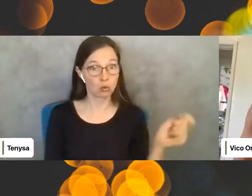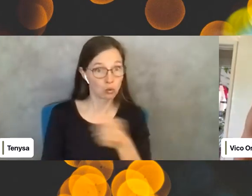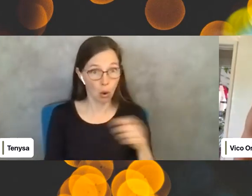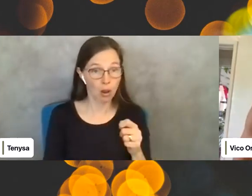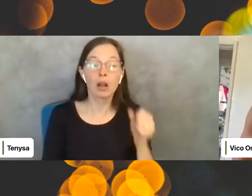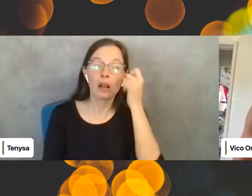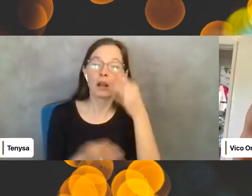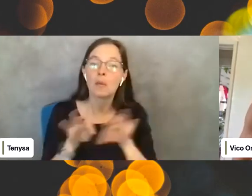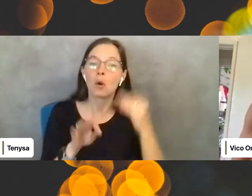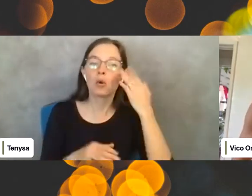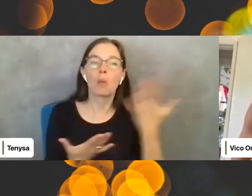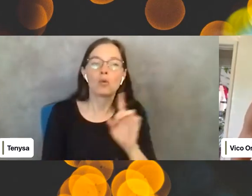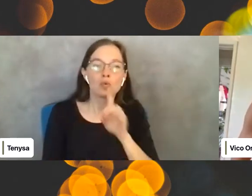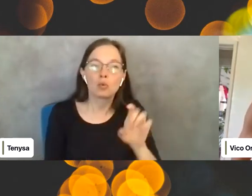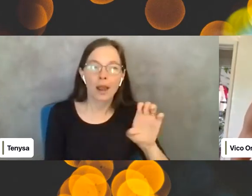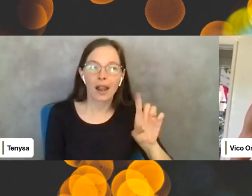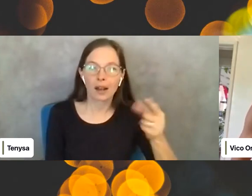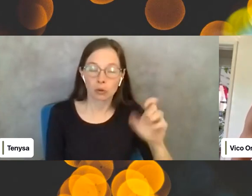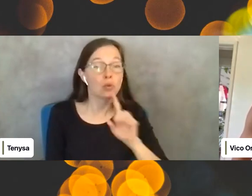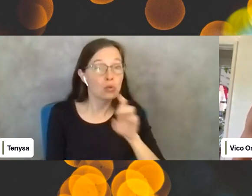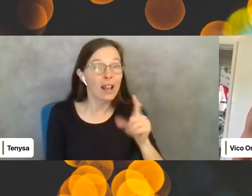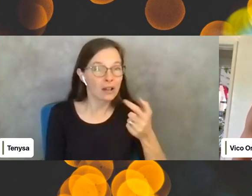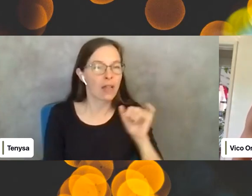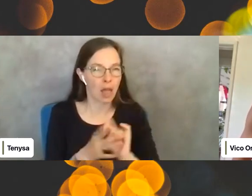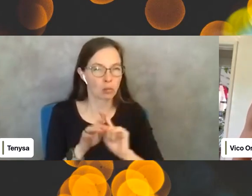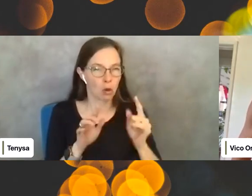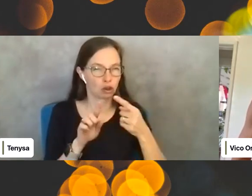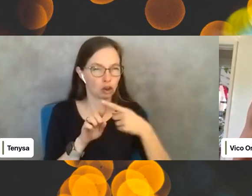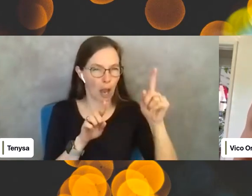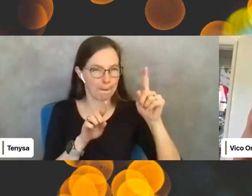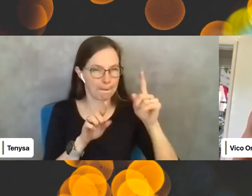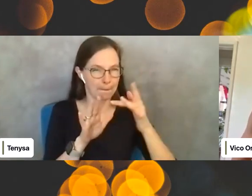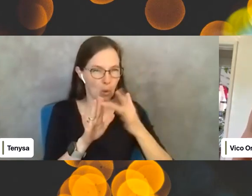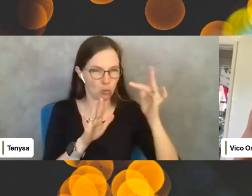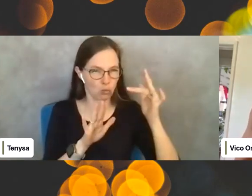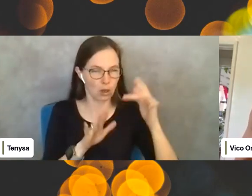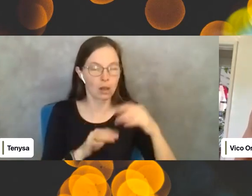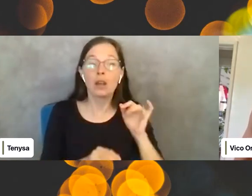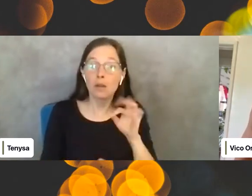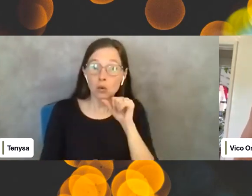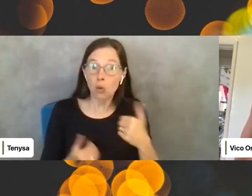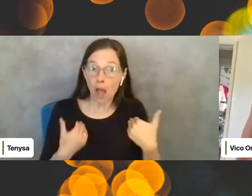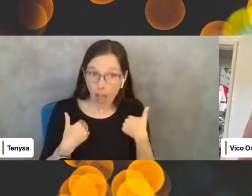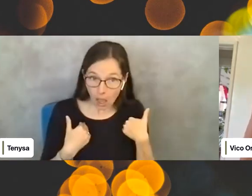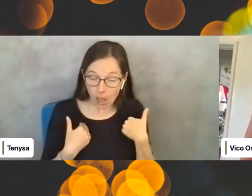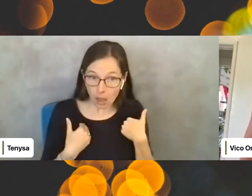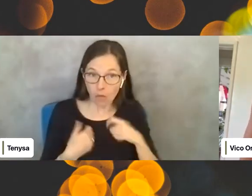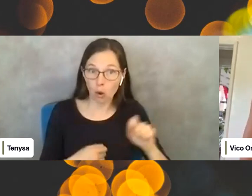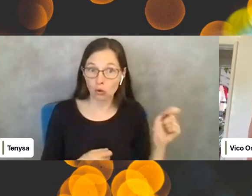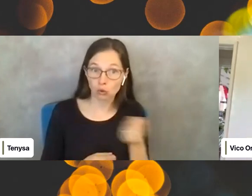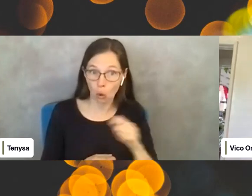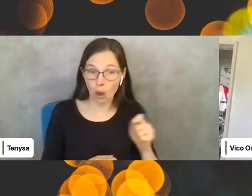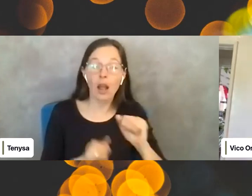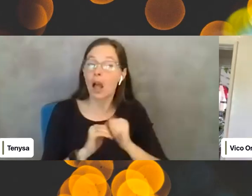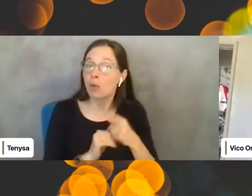your true edge is. Your true edge is where the sharp end would be. If you don't have a sword, an easy way to